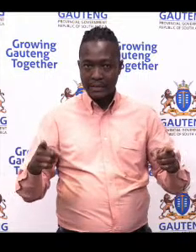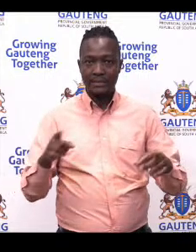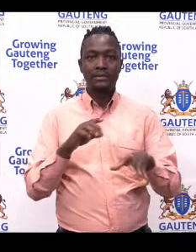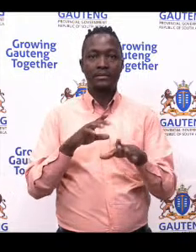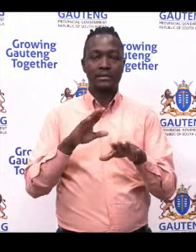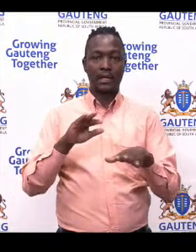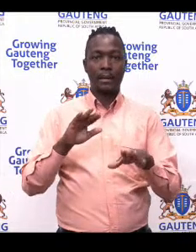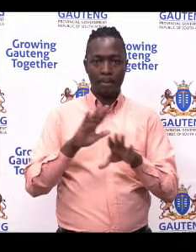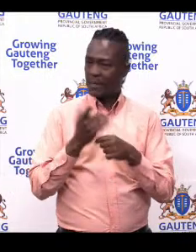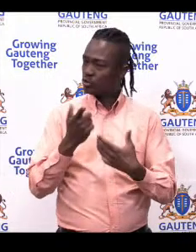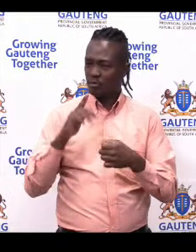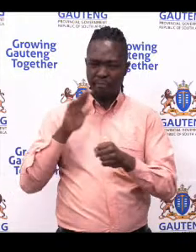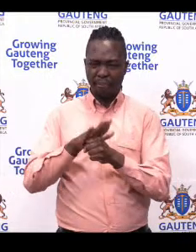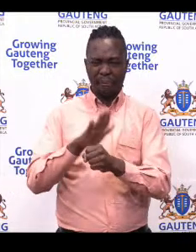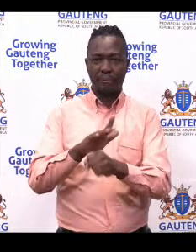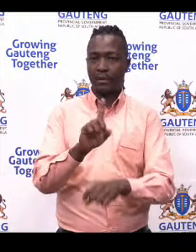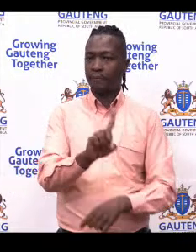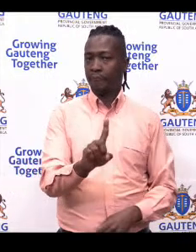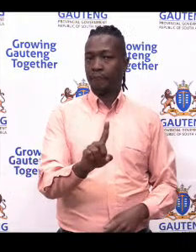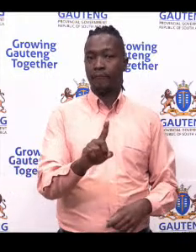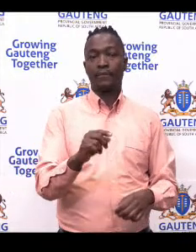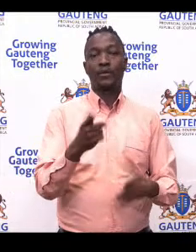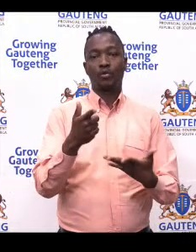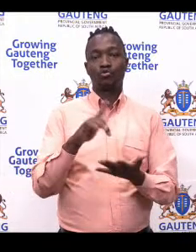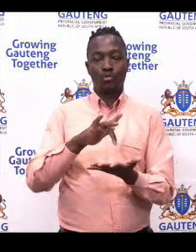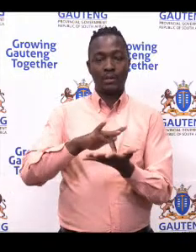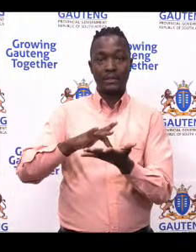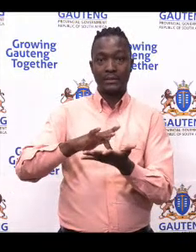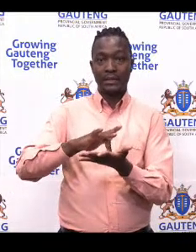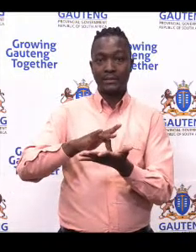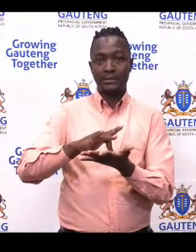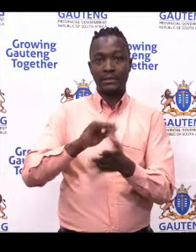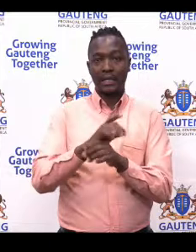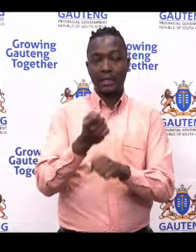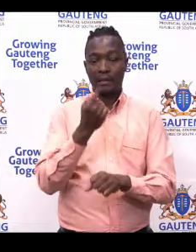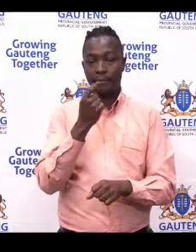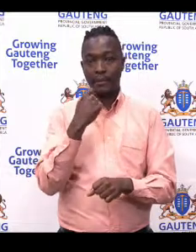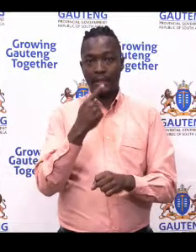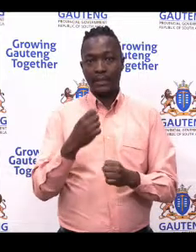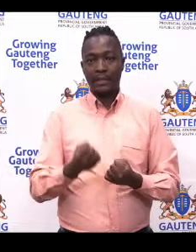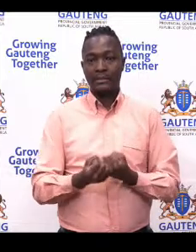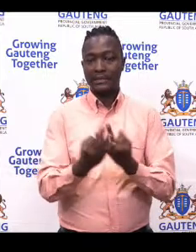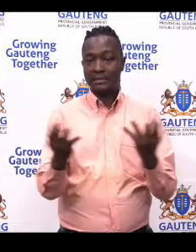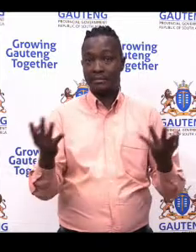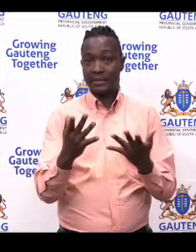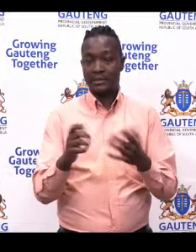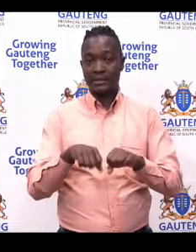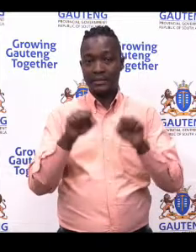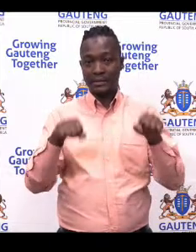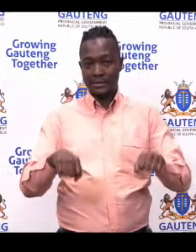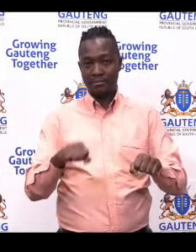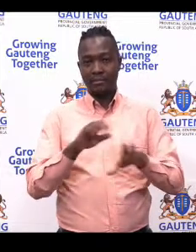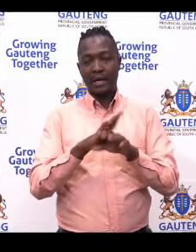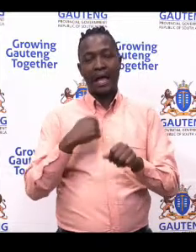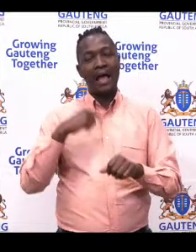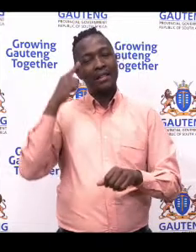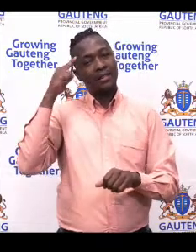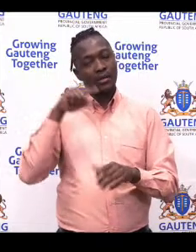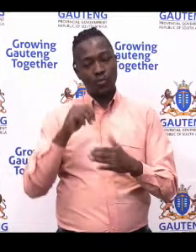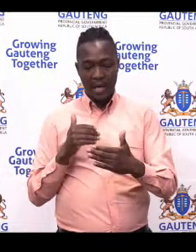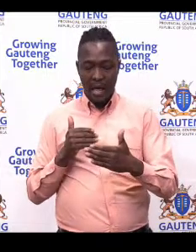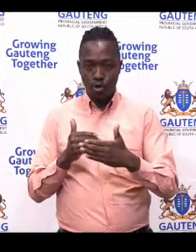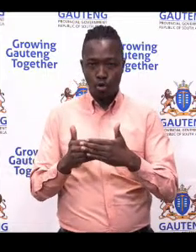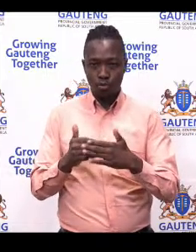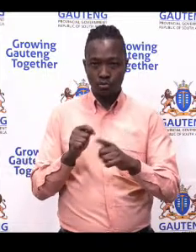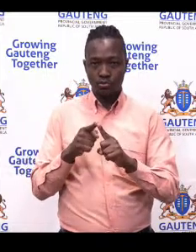decongest them. So the central medical dispensing system is strengthened. I think we are closer to